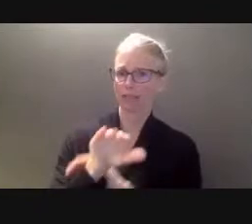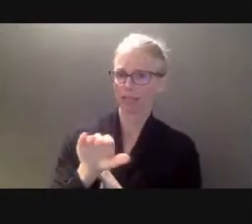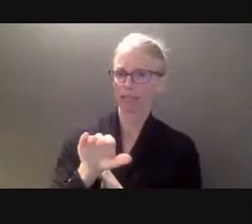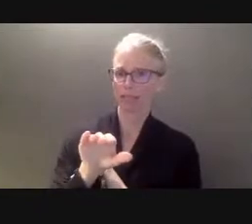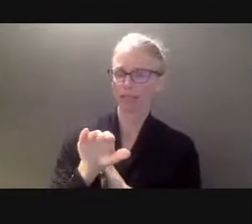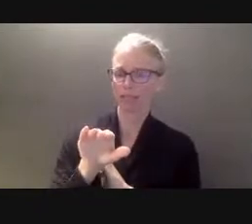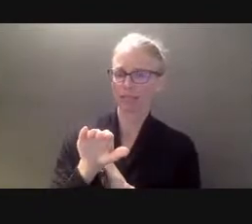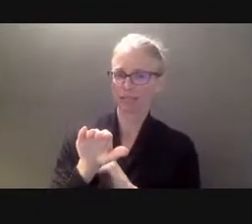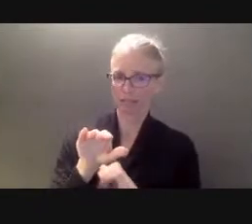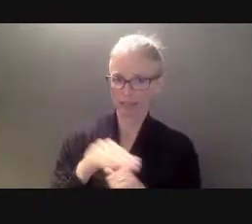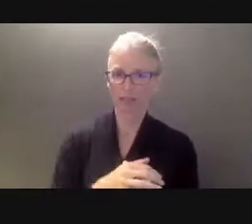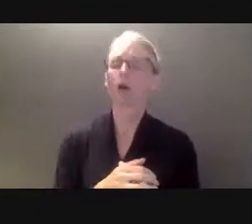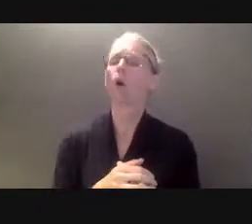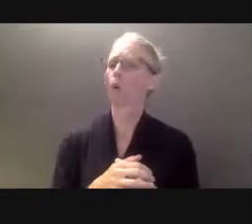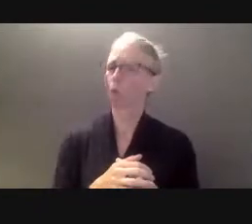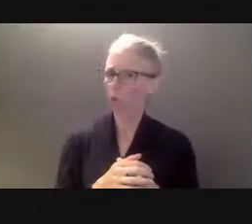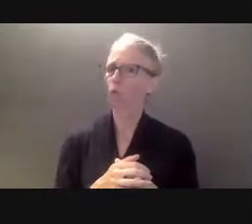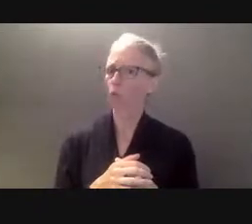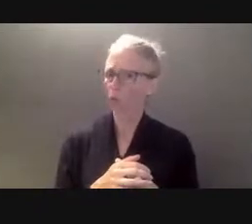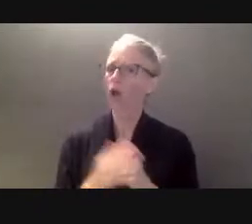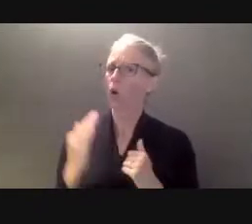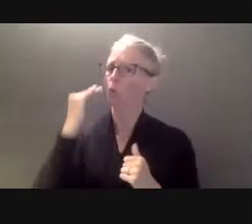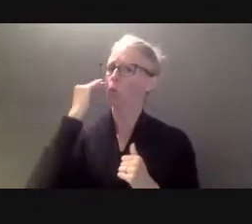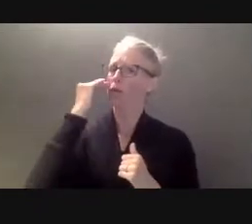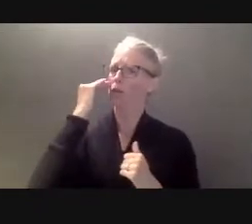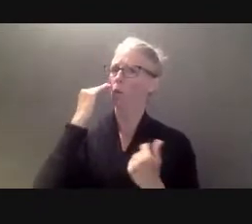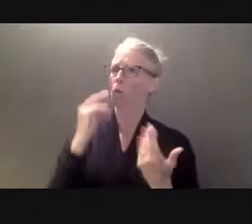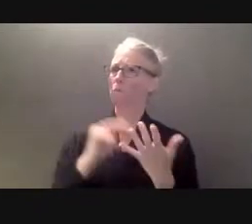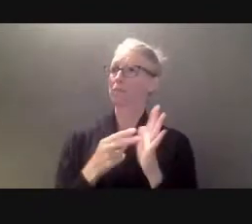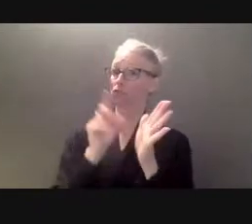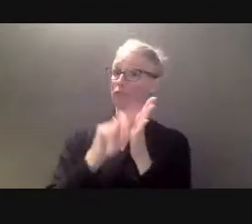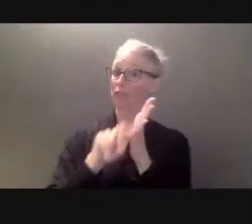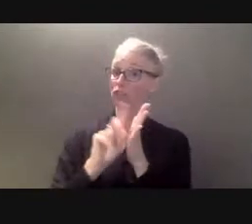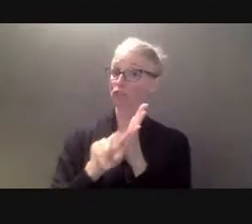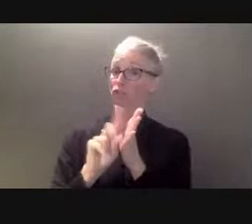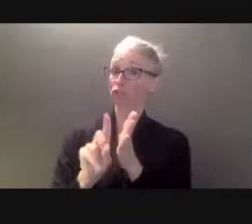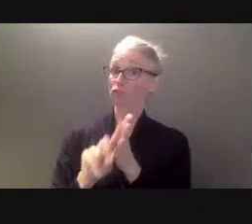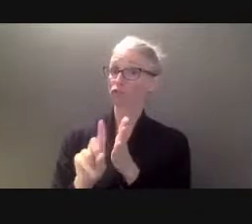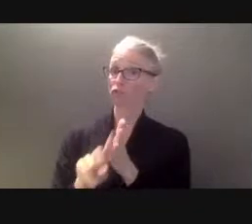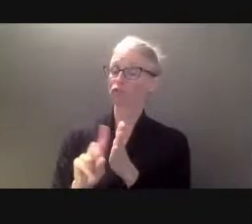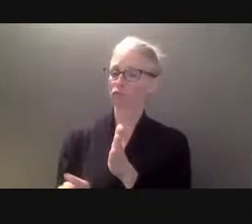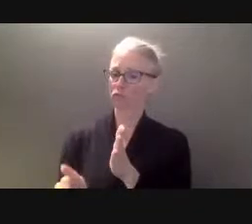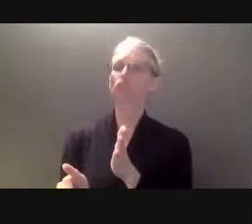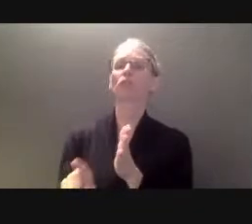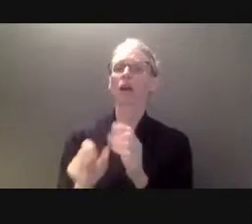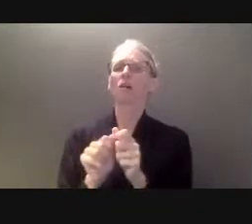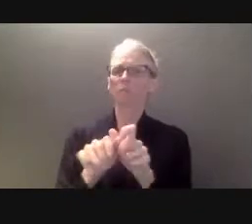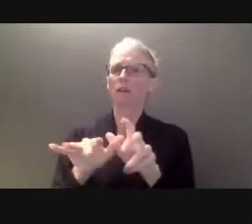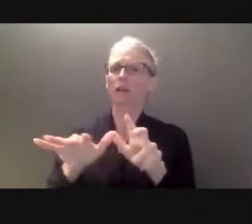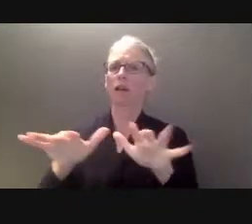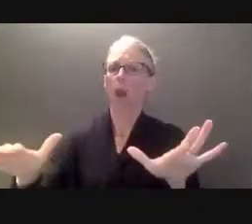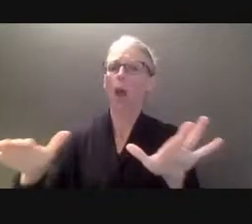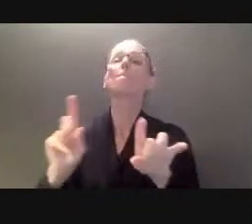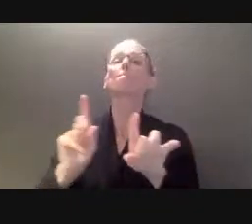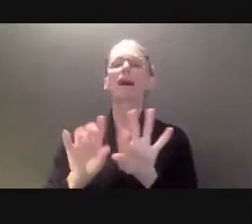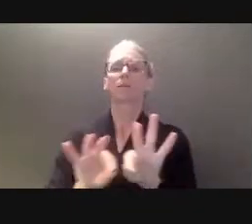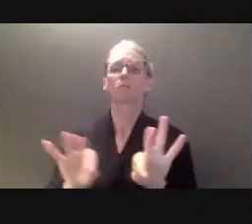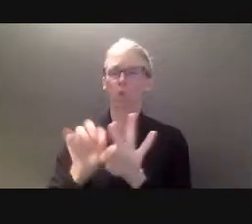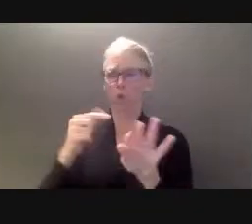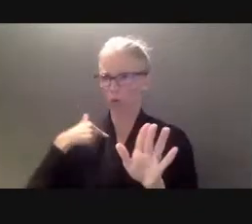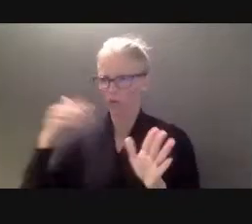accessible park resources are growing, we knew we needed to think of a way to continue to gather and track these sources efficiently for the foreseeable